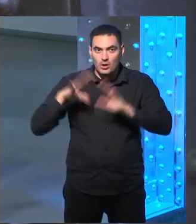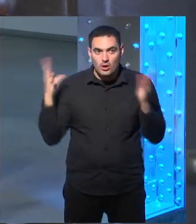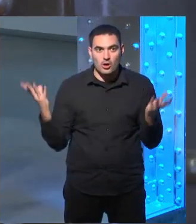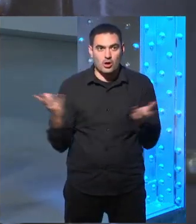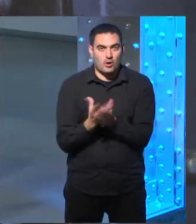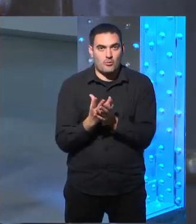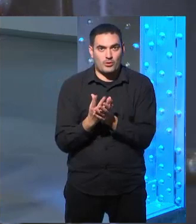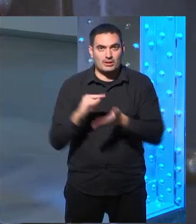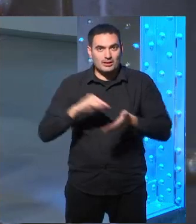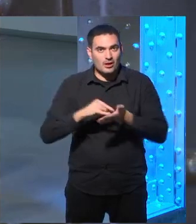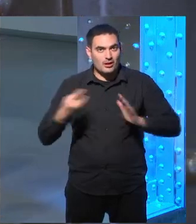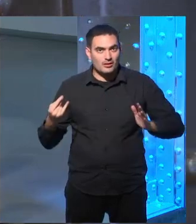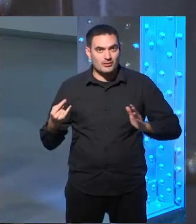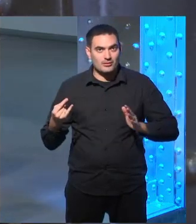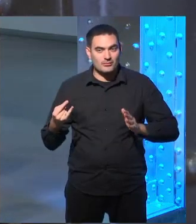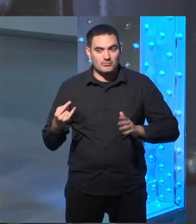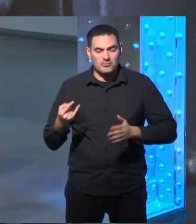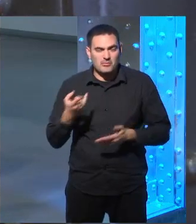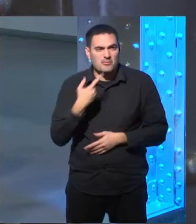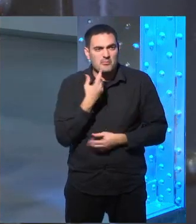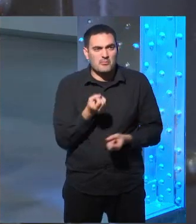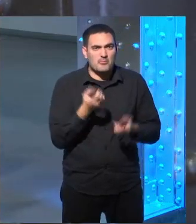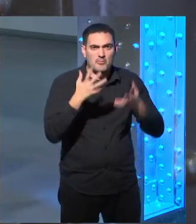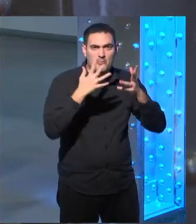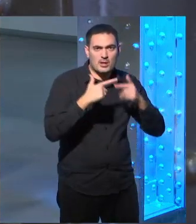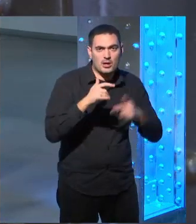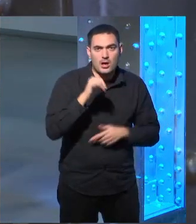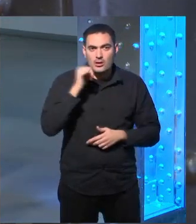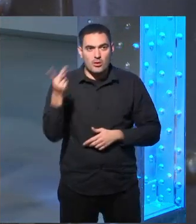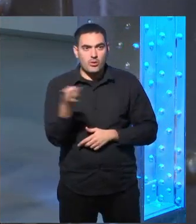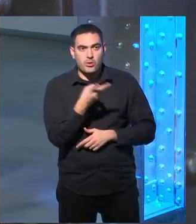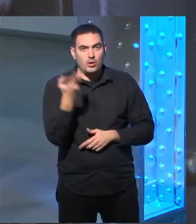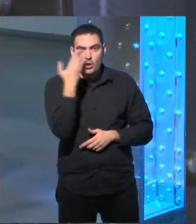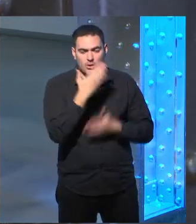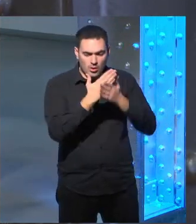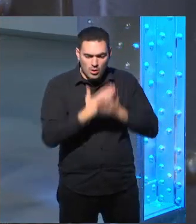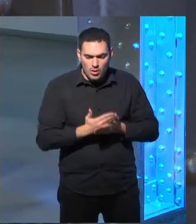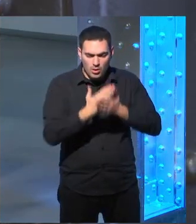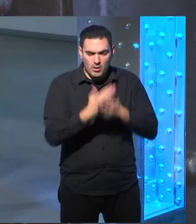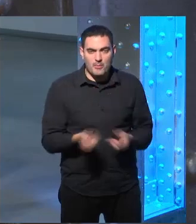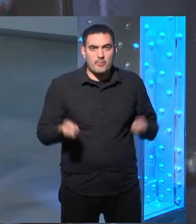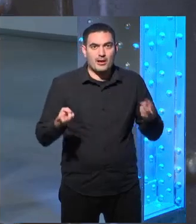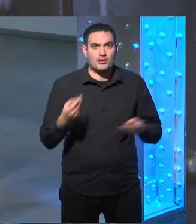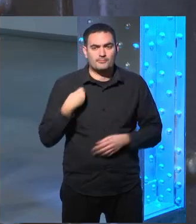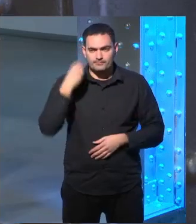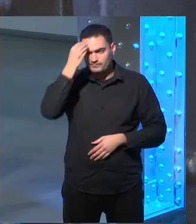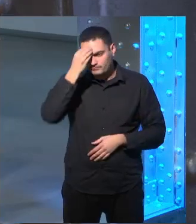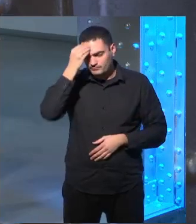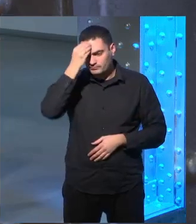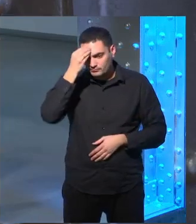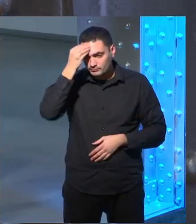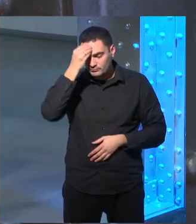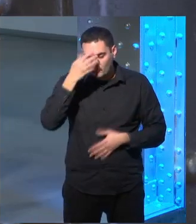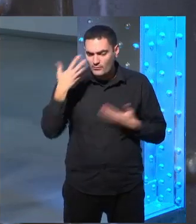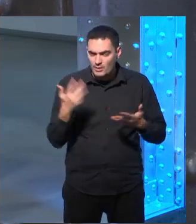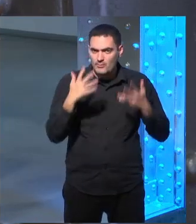colleague who loves technology, and she said, why do they need mathematics or Latin at